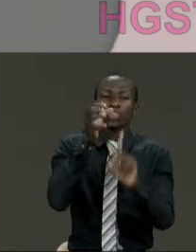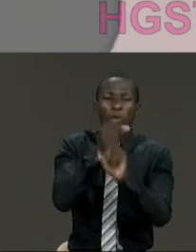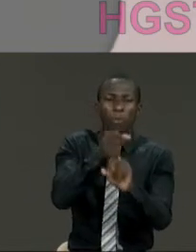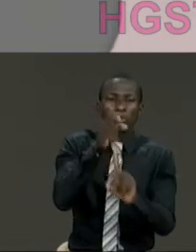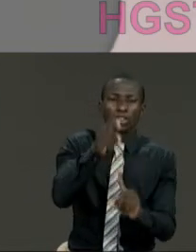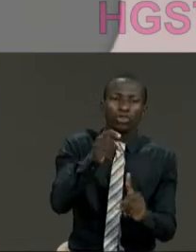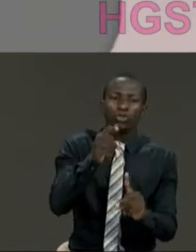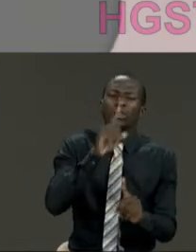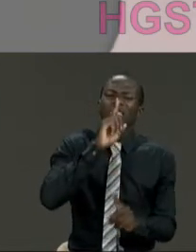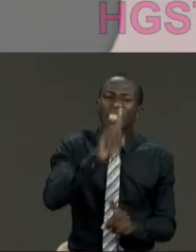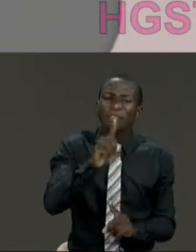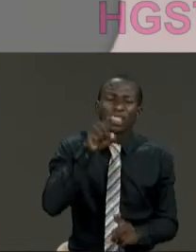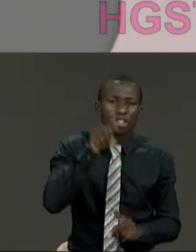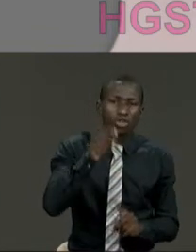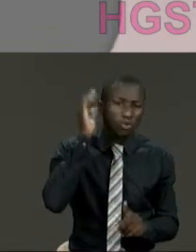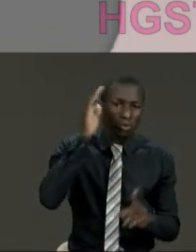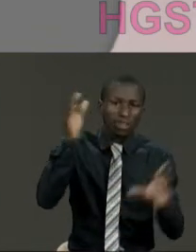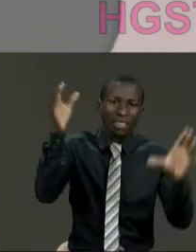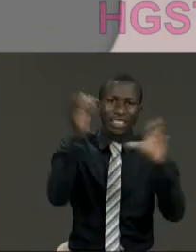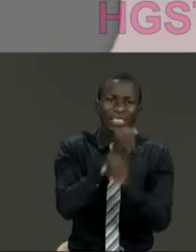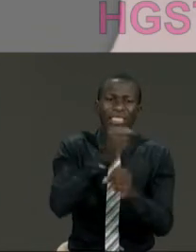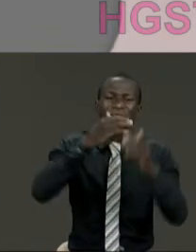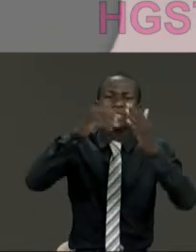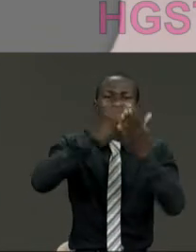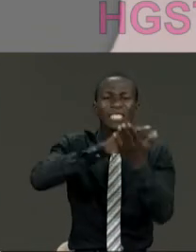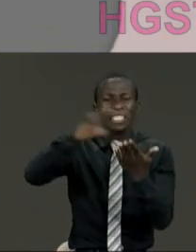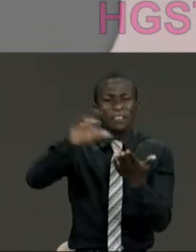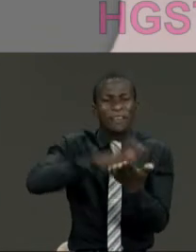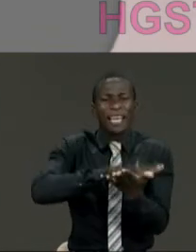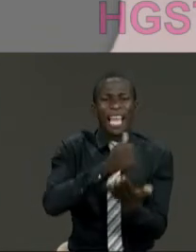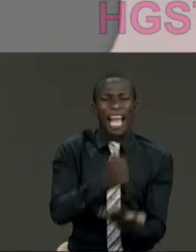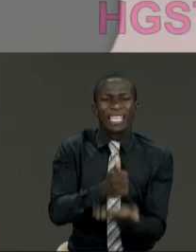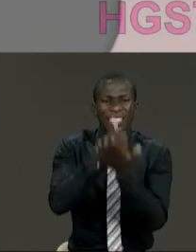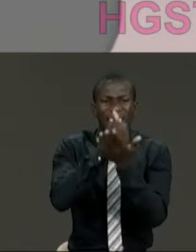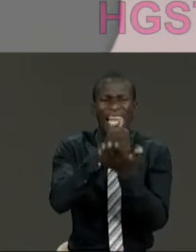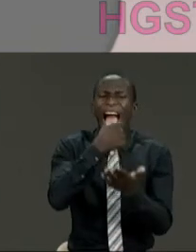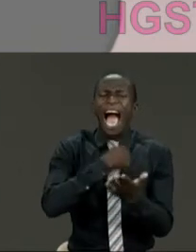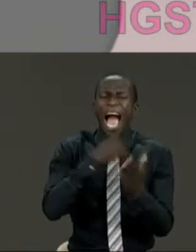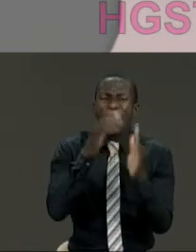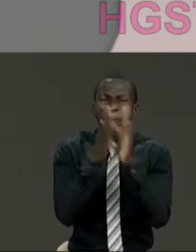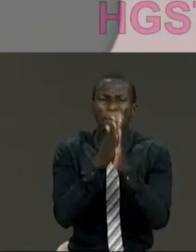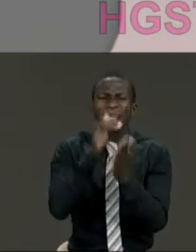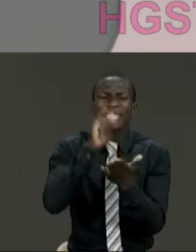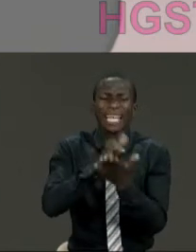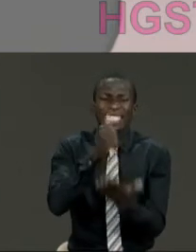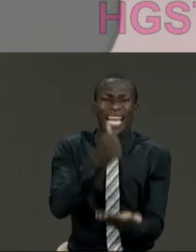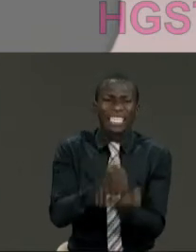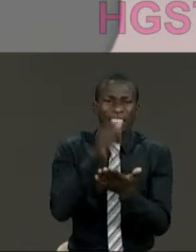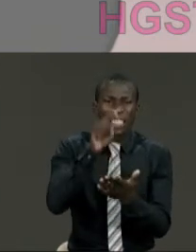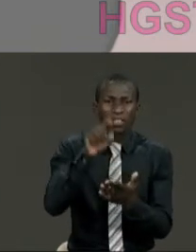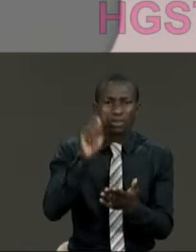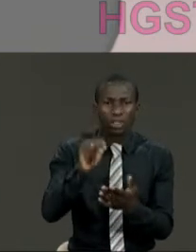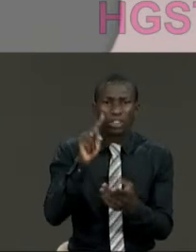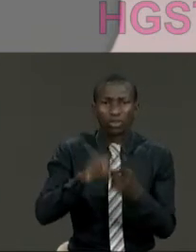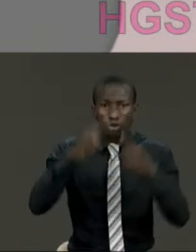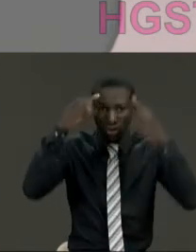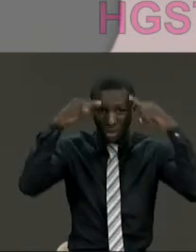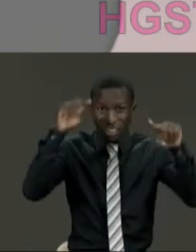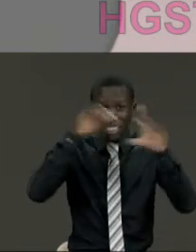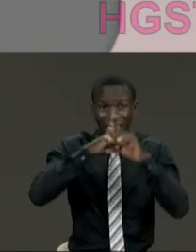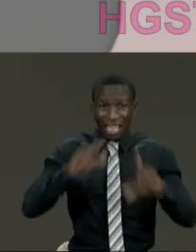receive divine assistance. I pray, assistance that you needed to excel in life, receive it today in Jesus'